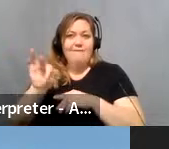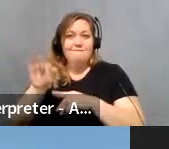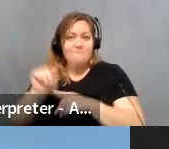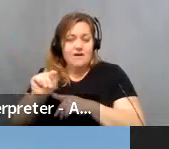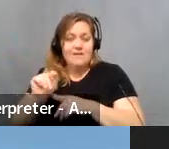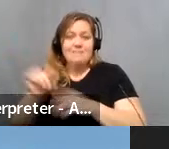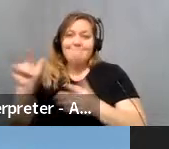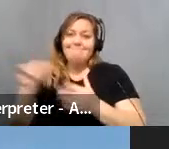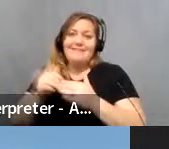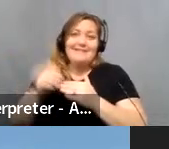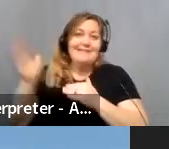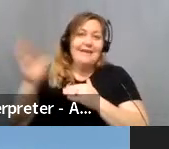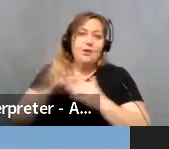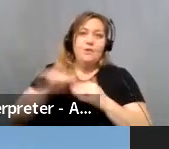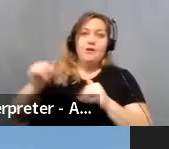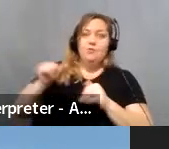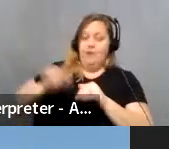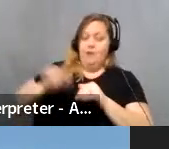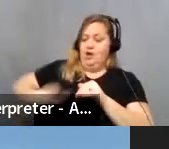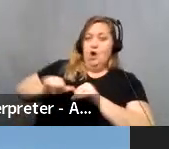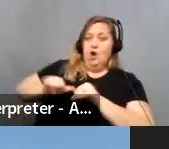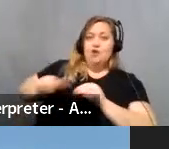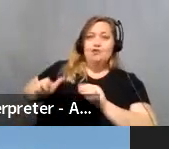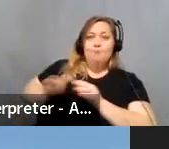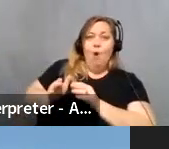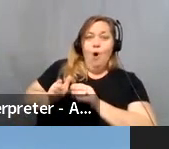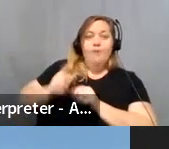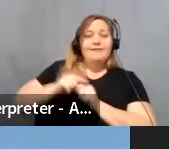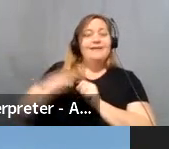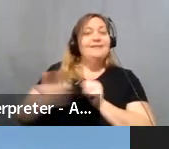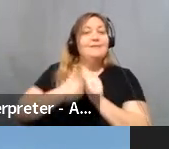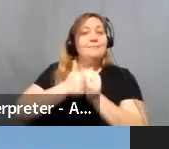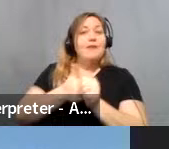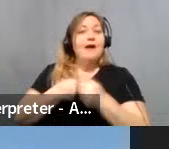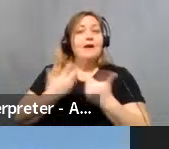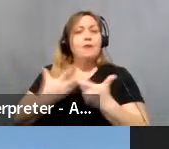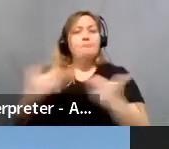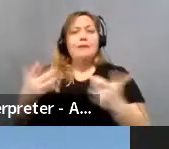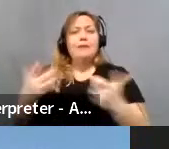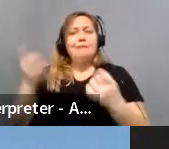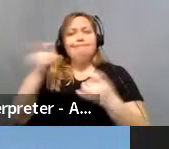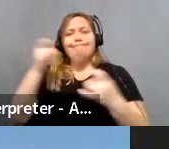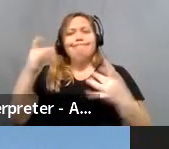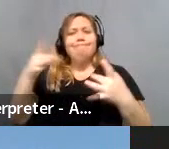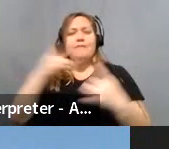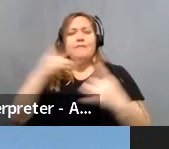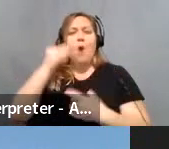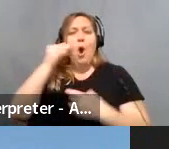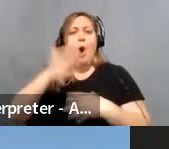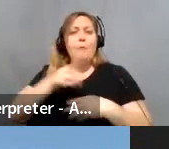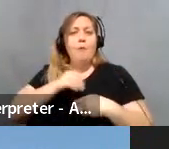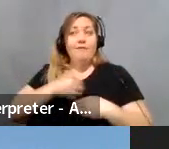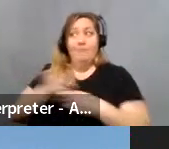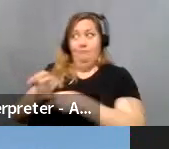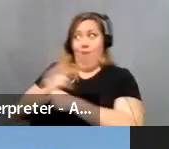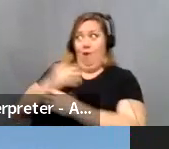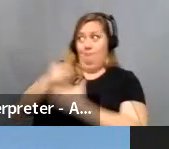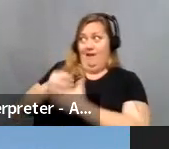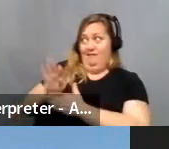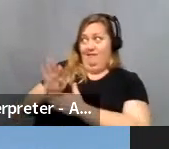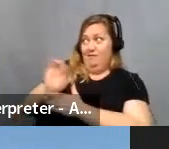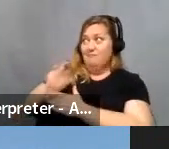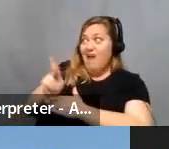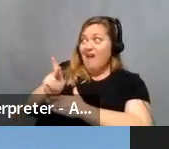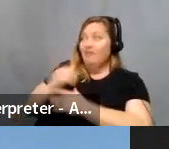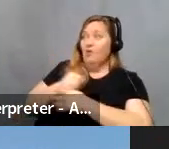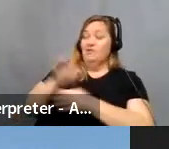yards are too small. These non-compliances end up causing big headaches for homeowners if they need to borrow money from the bank or if they